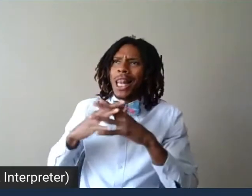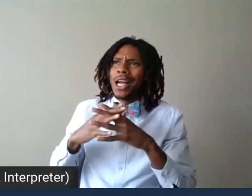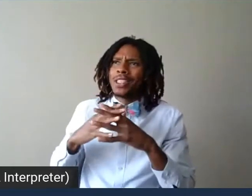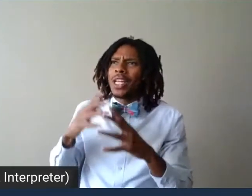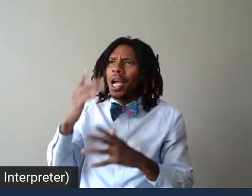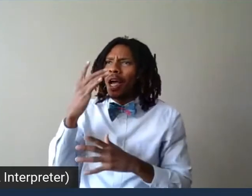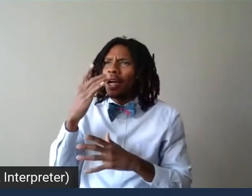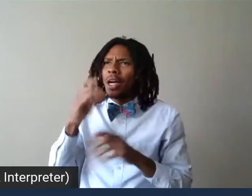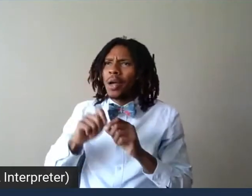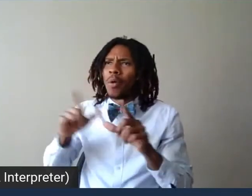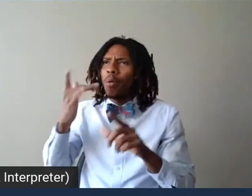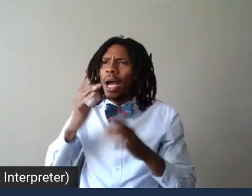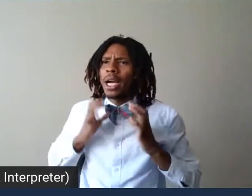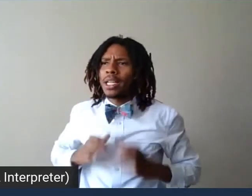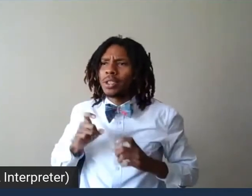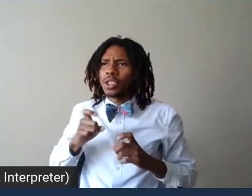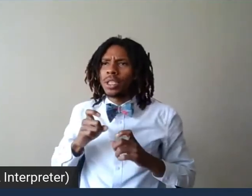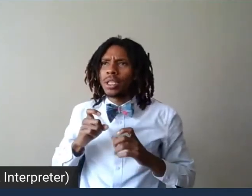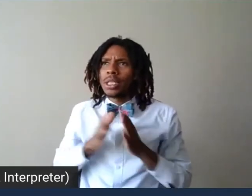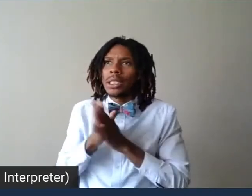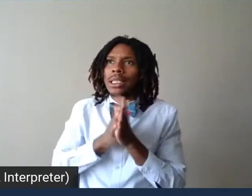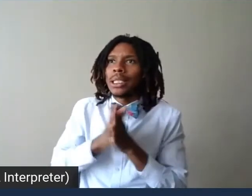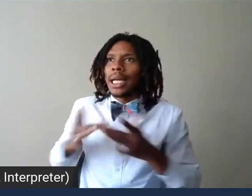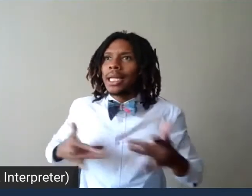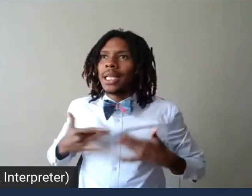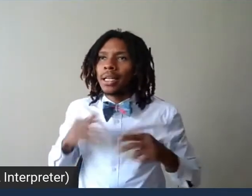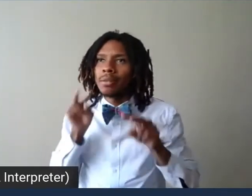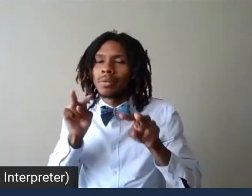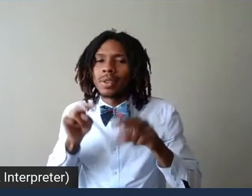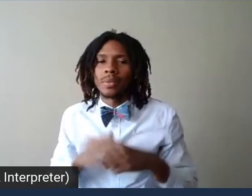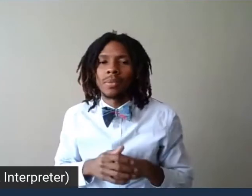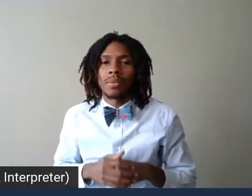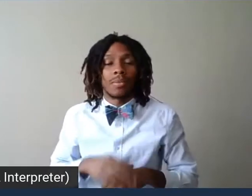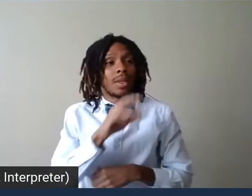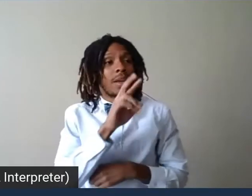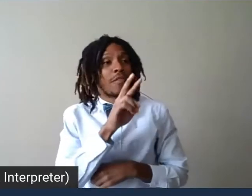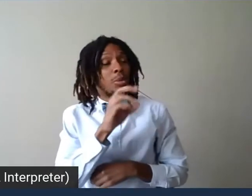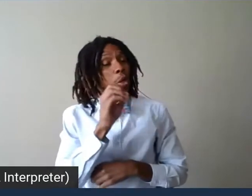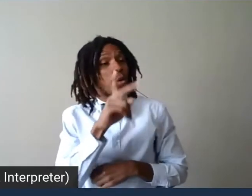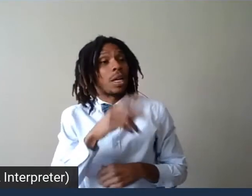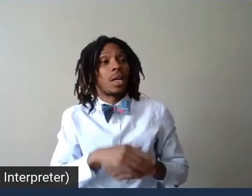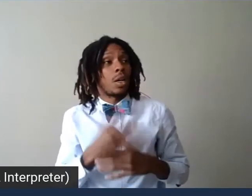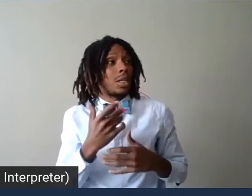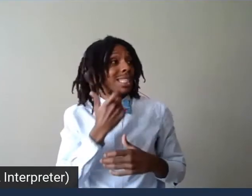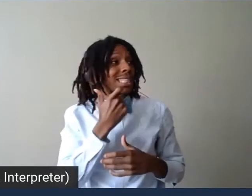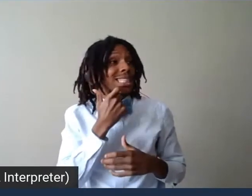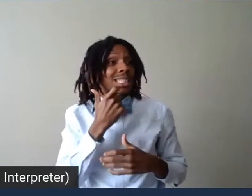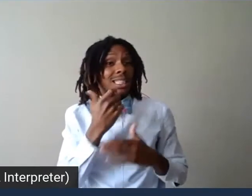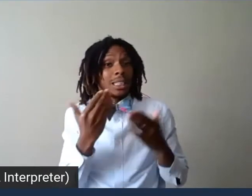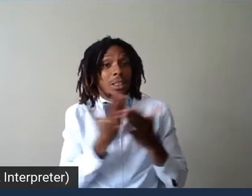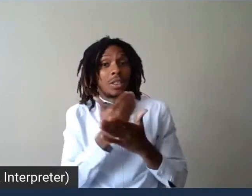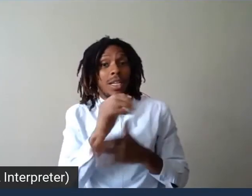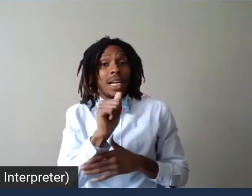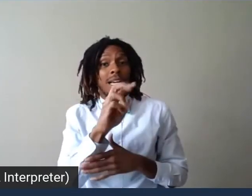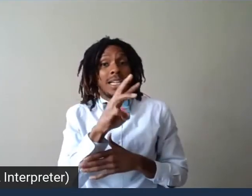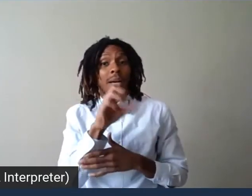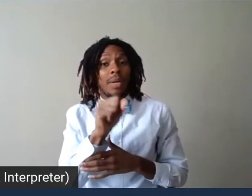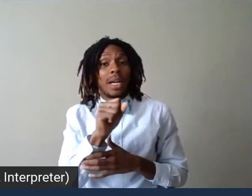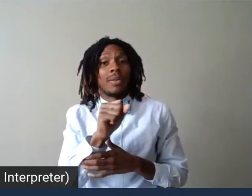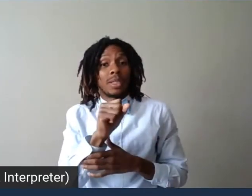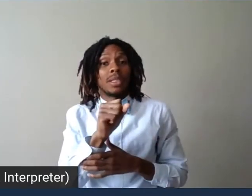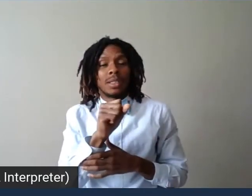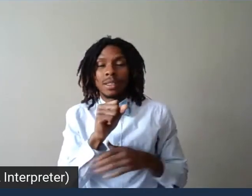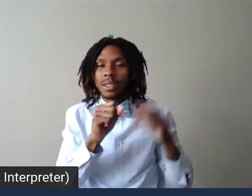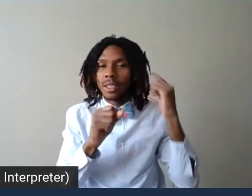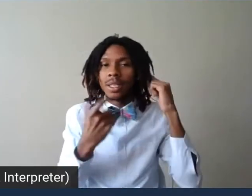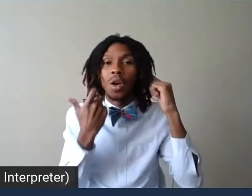should pay attention to this. Okay, so what has launched in AWS RoboMaker service